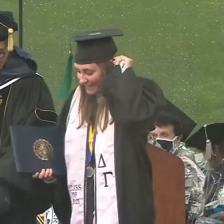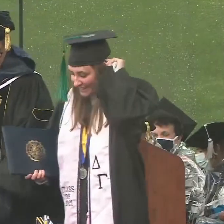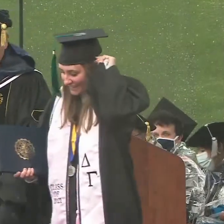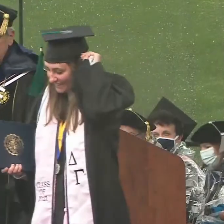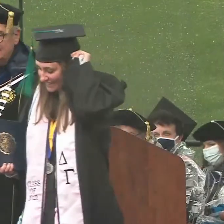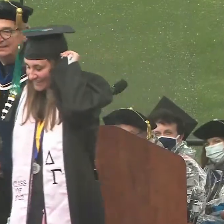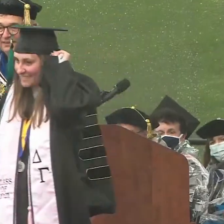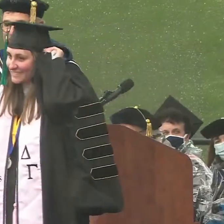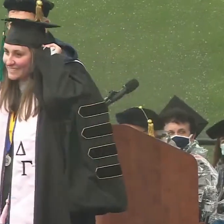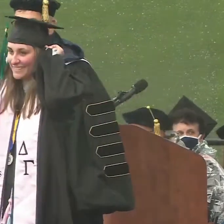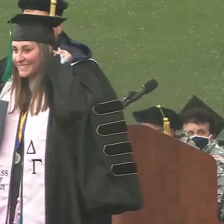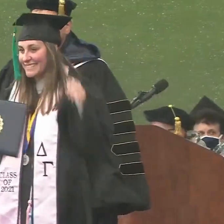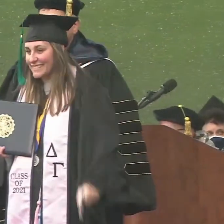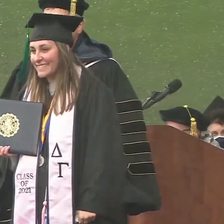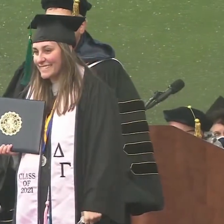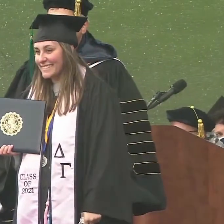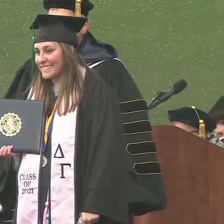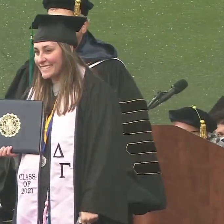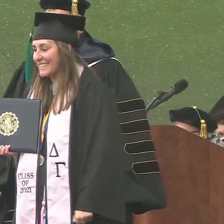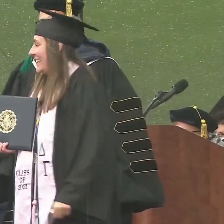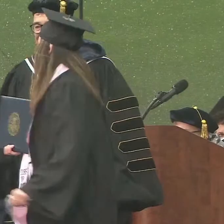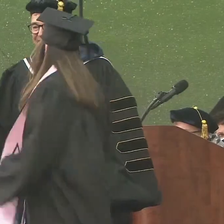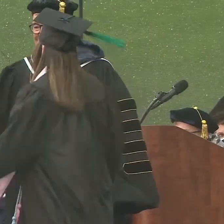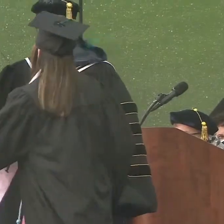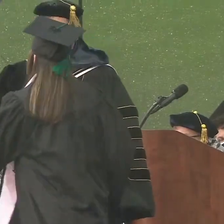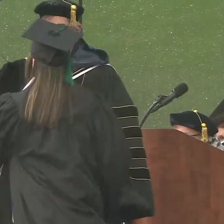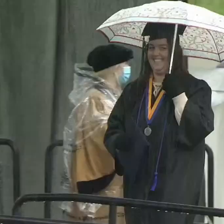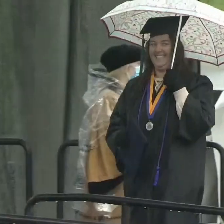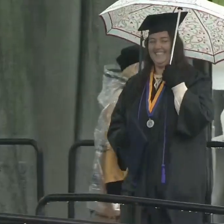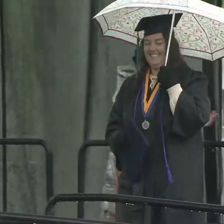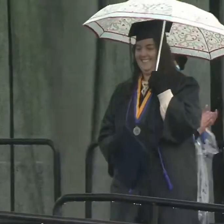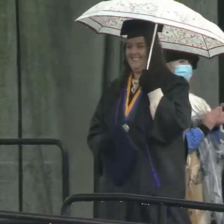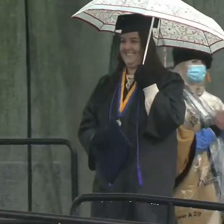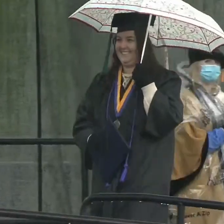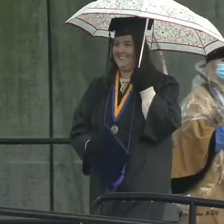Erica L. Lovell.